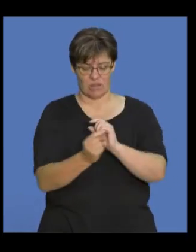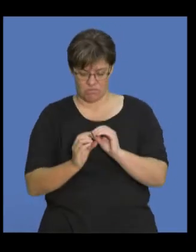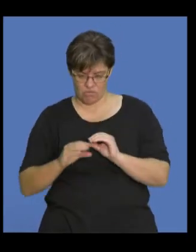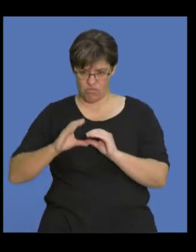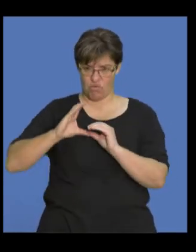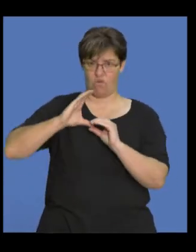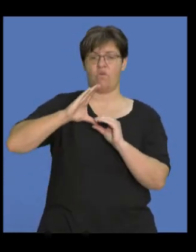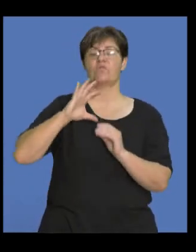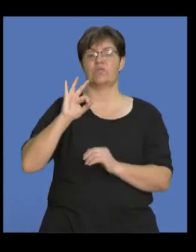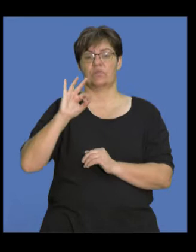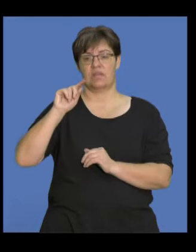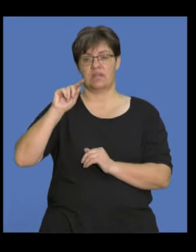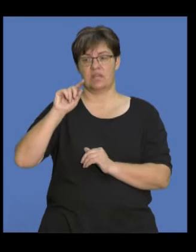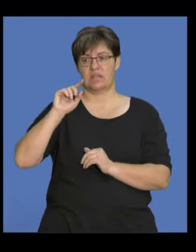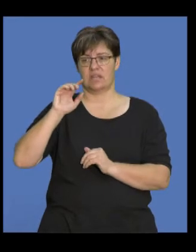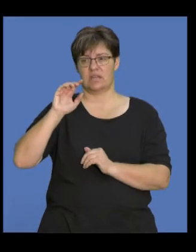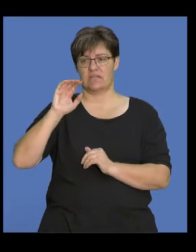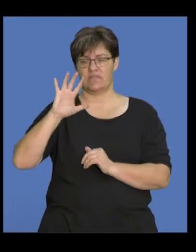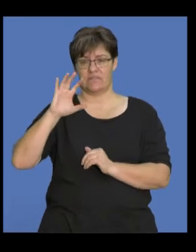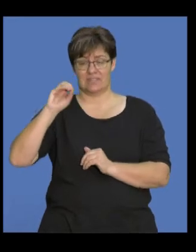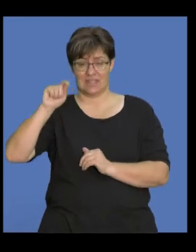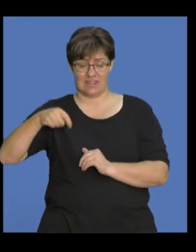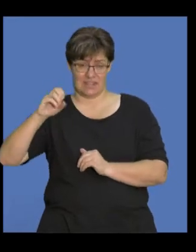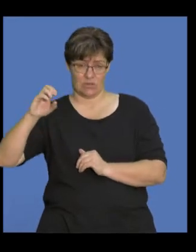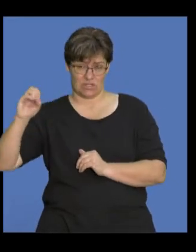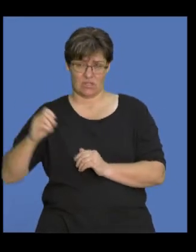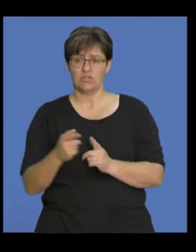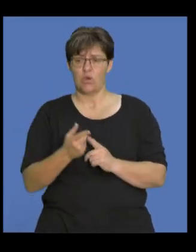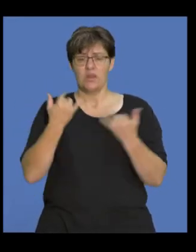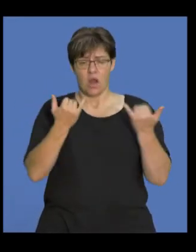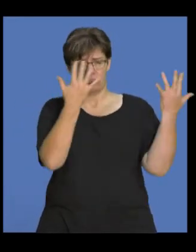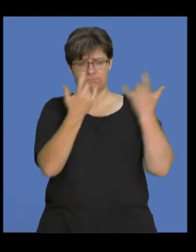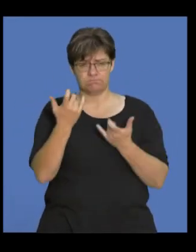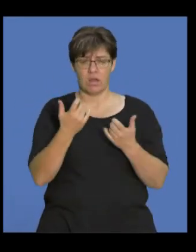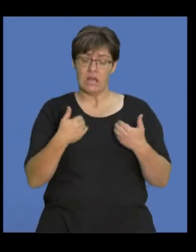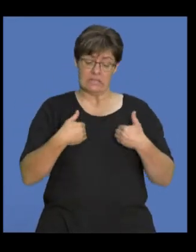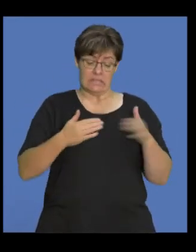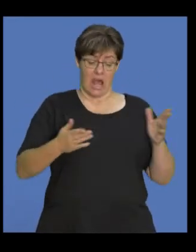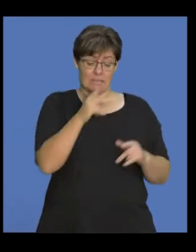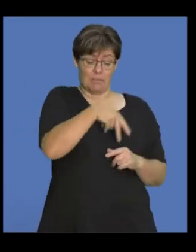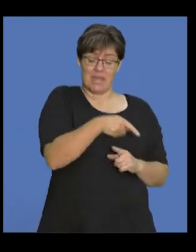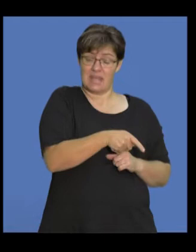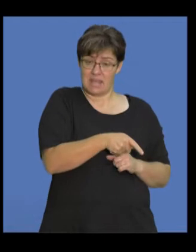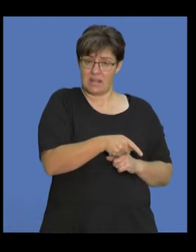350,000. Calculate the original amount invested if the interest rate was